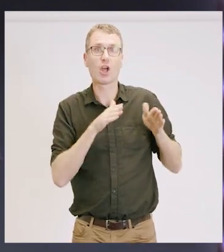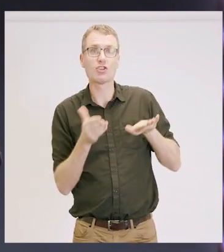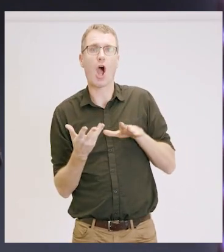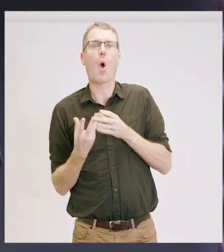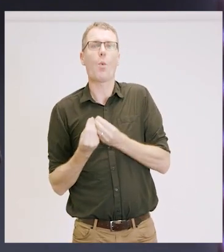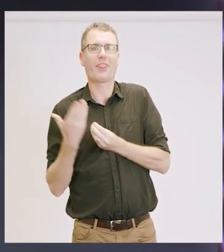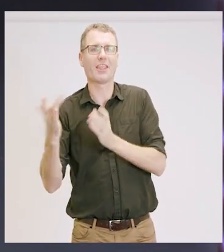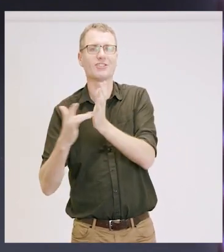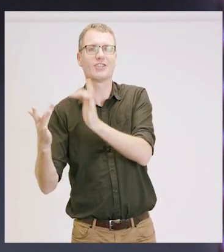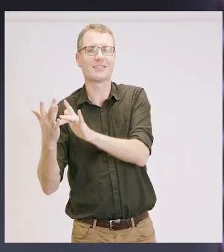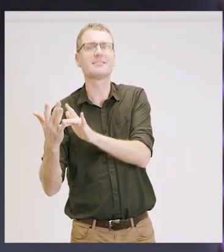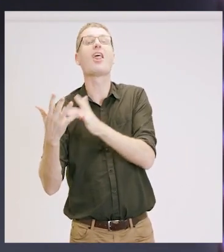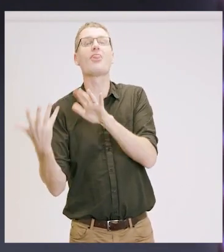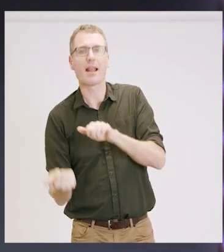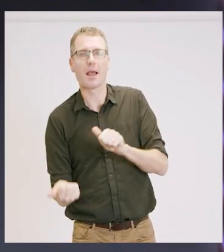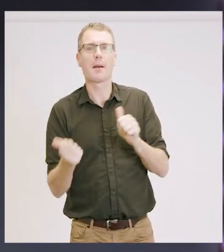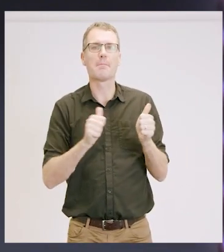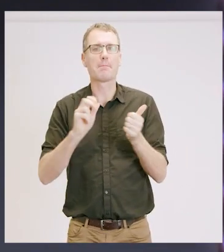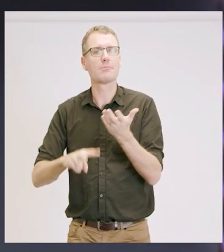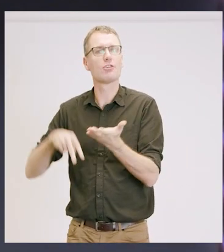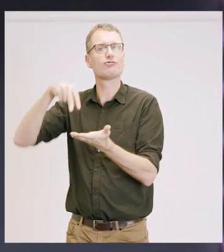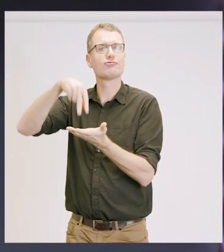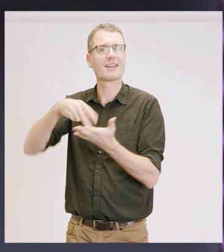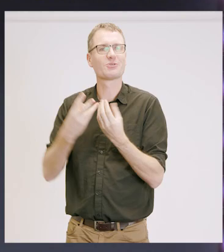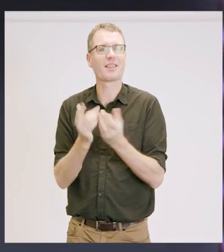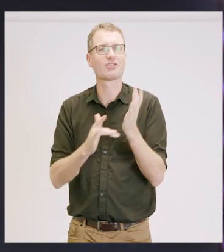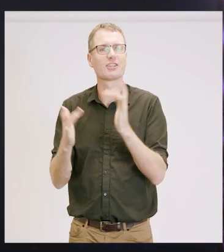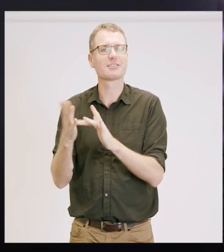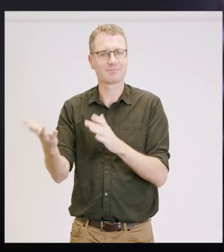with Jesus and we're raised with Jesus.